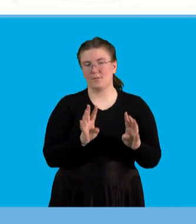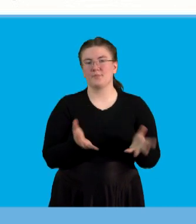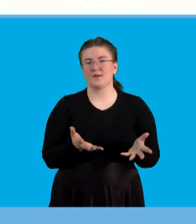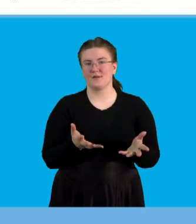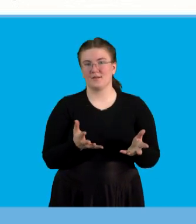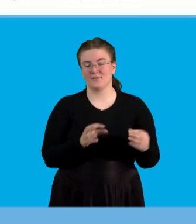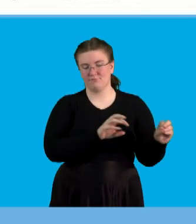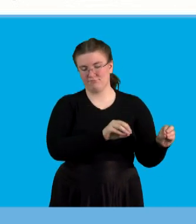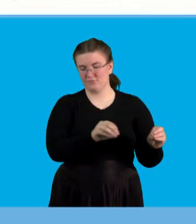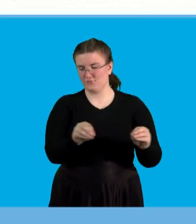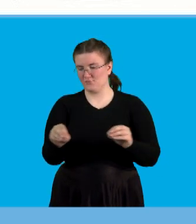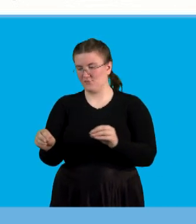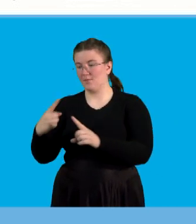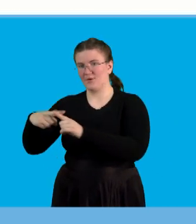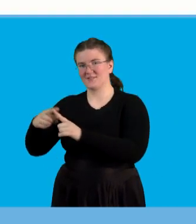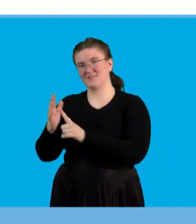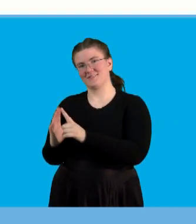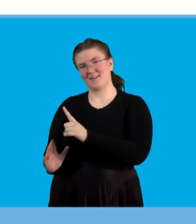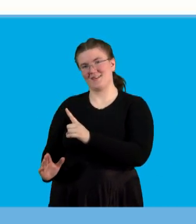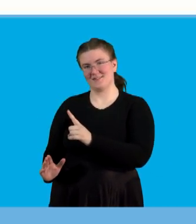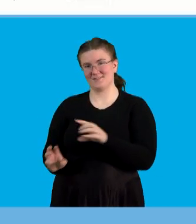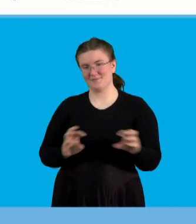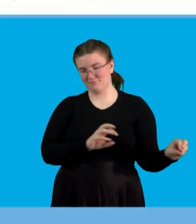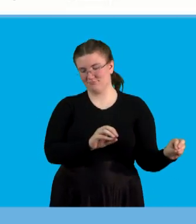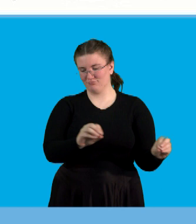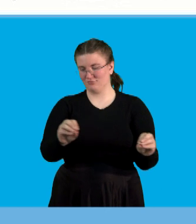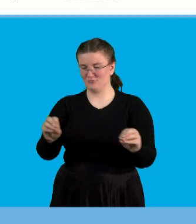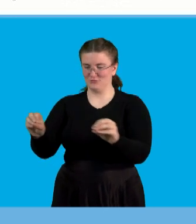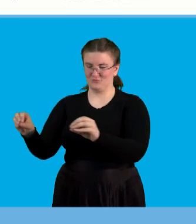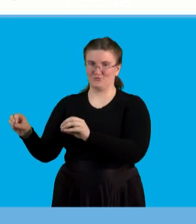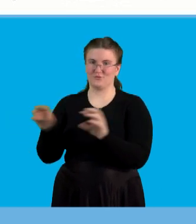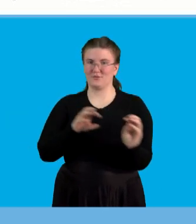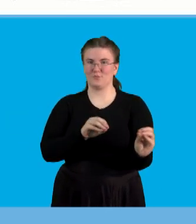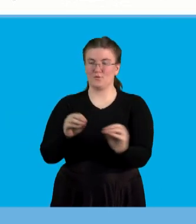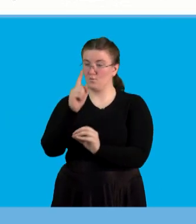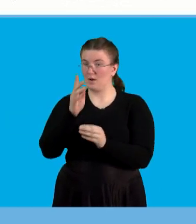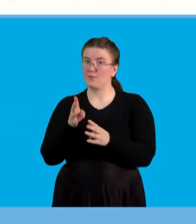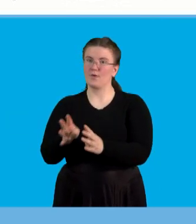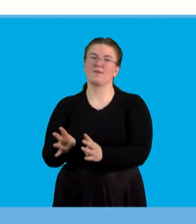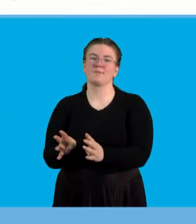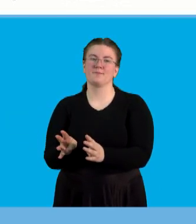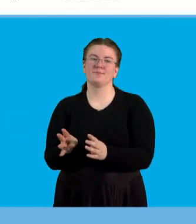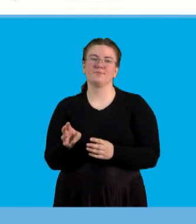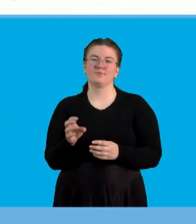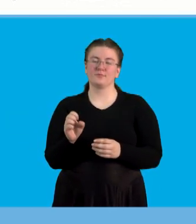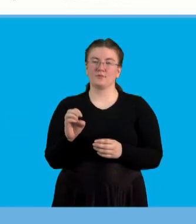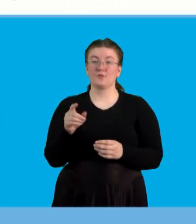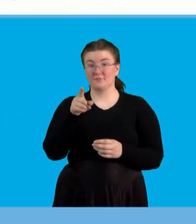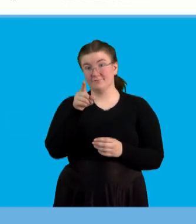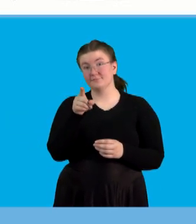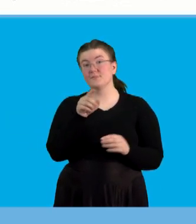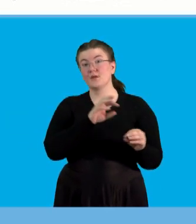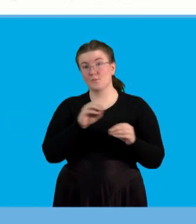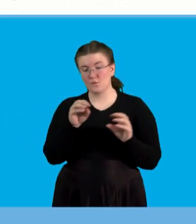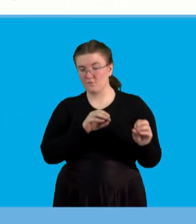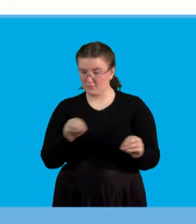that direction is towards the positive side of the cell or towards the positive terminal. So the rate at which